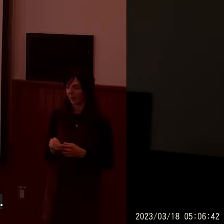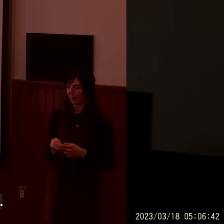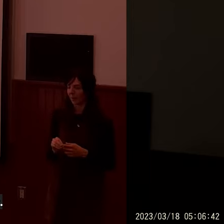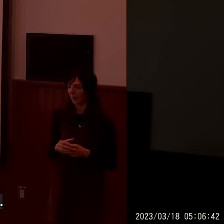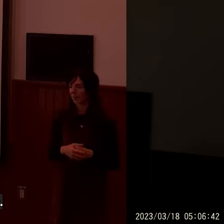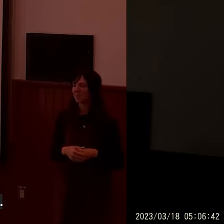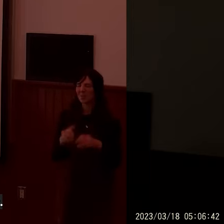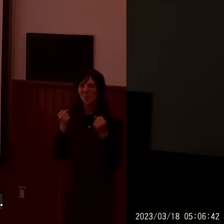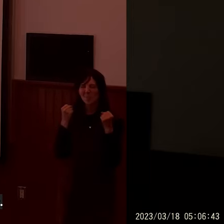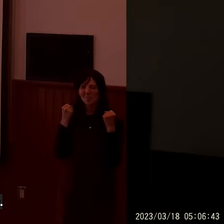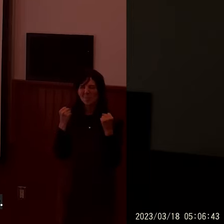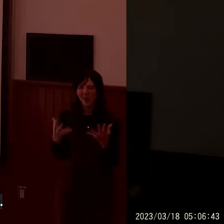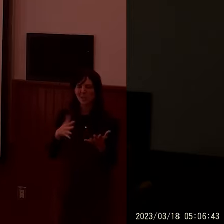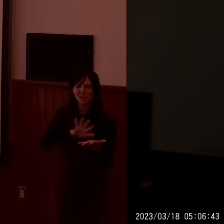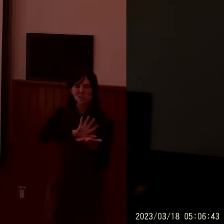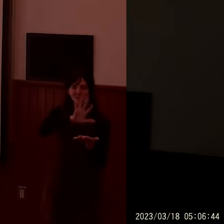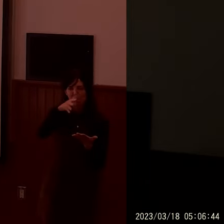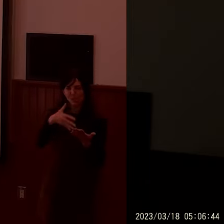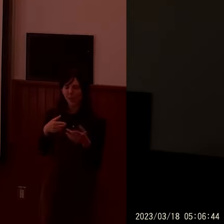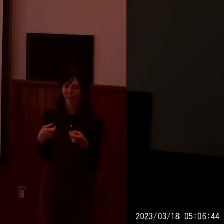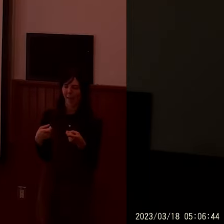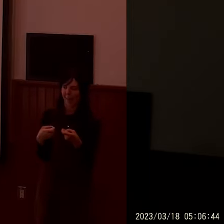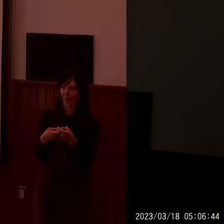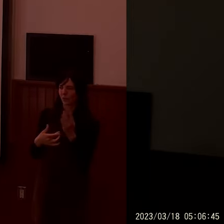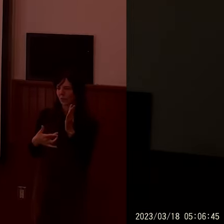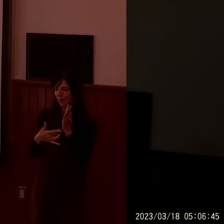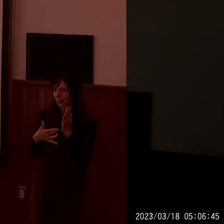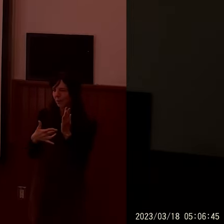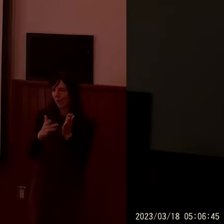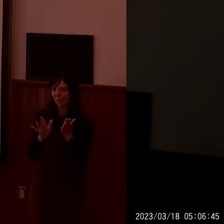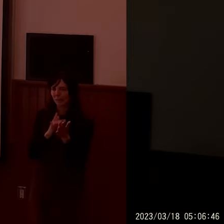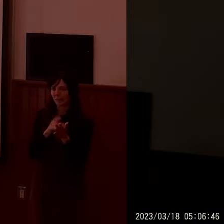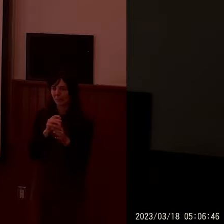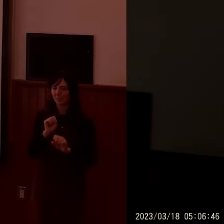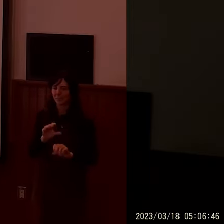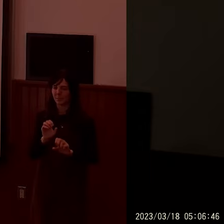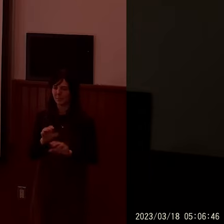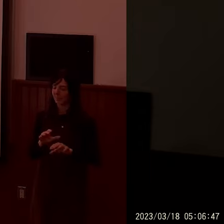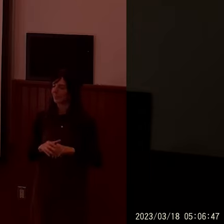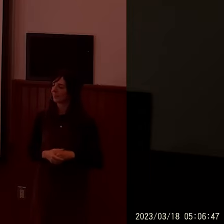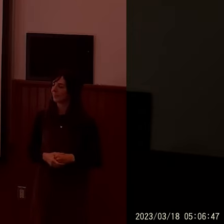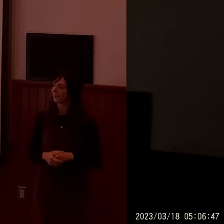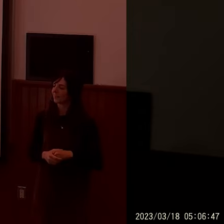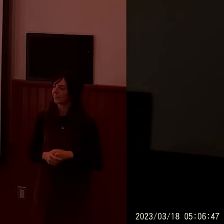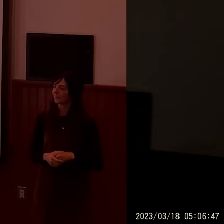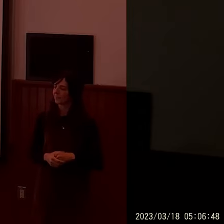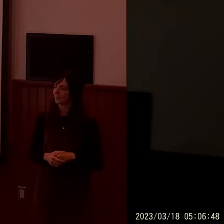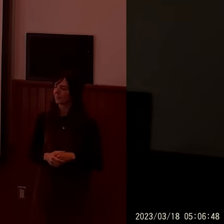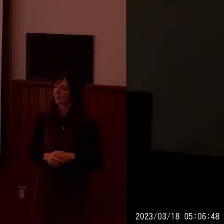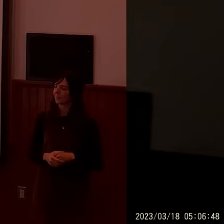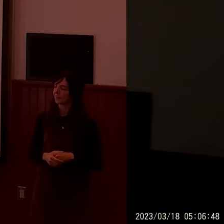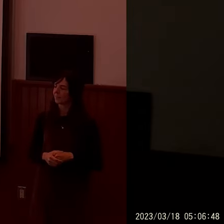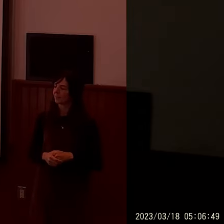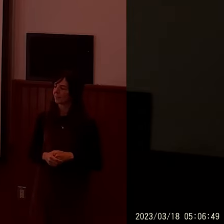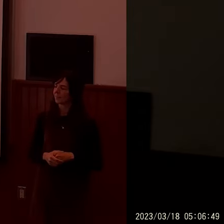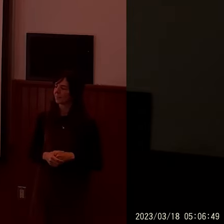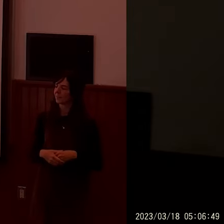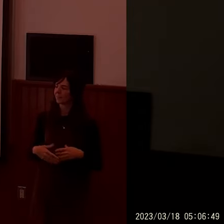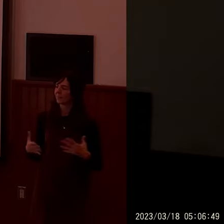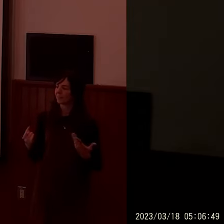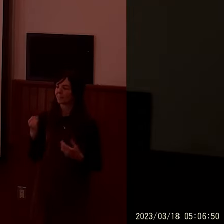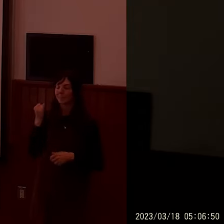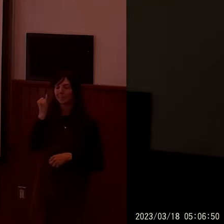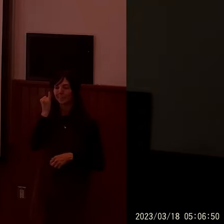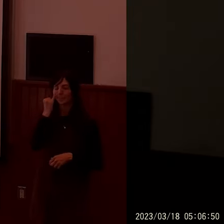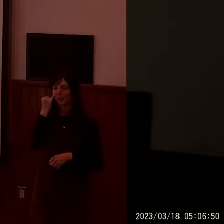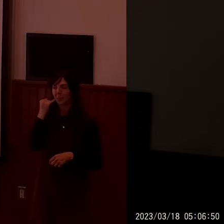lot of electronic trash is dumped. So imagine these kind of out of